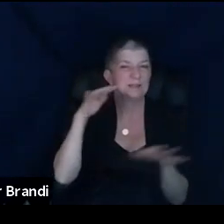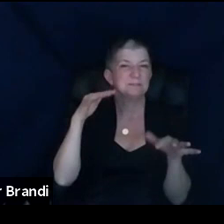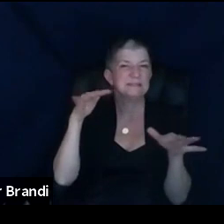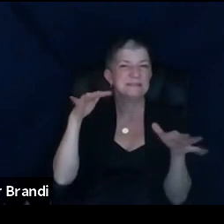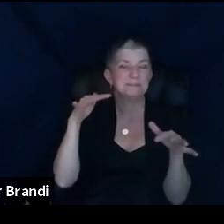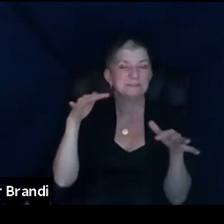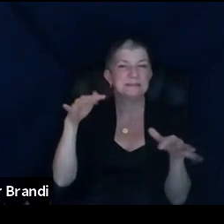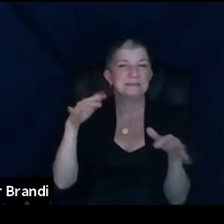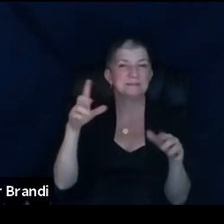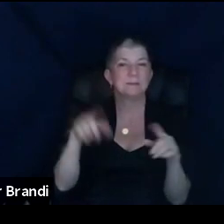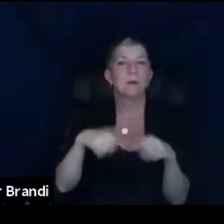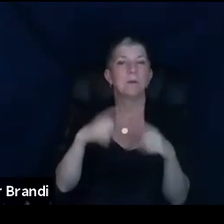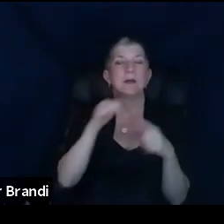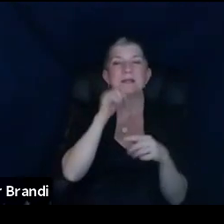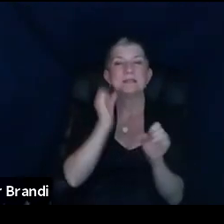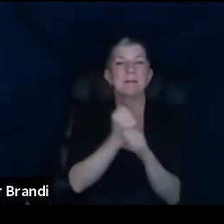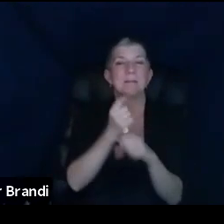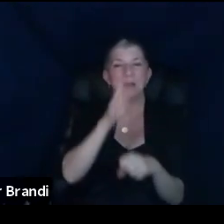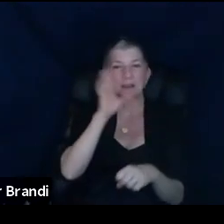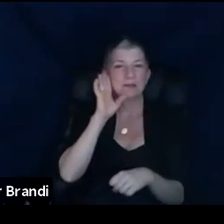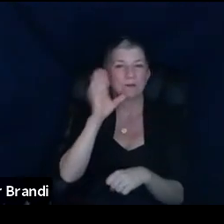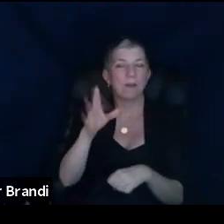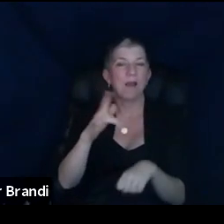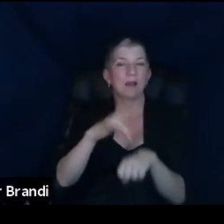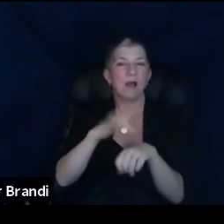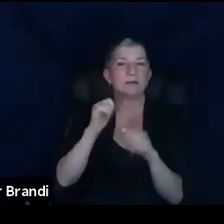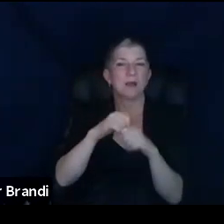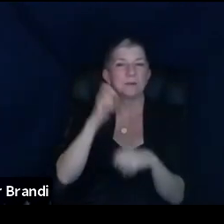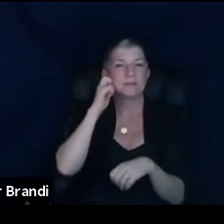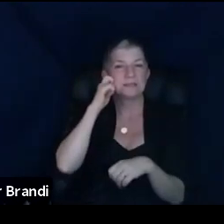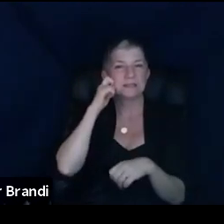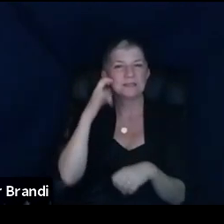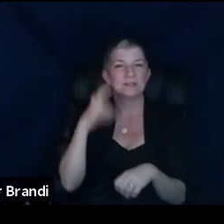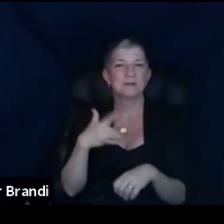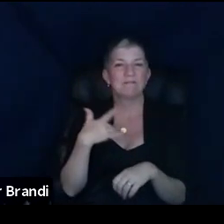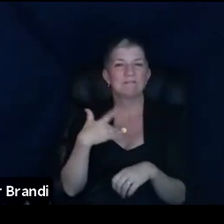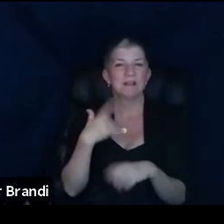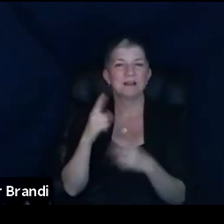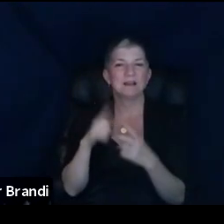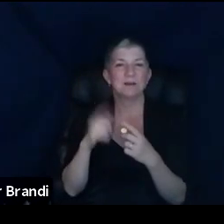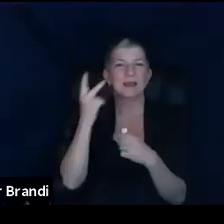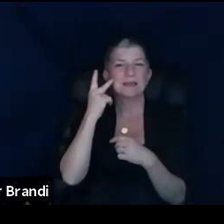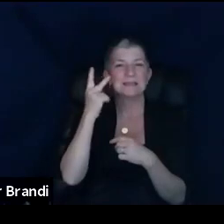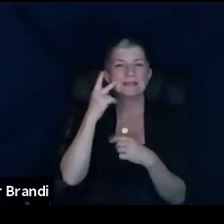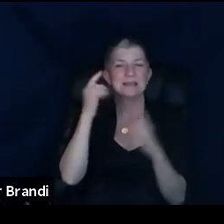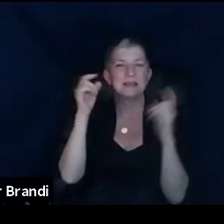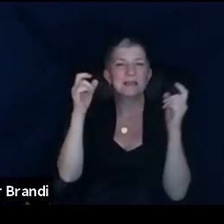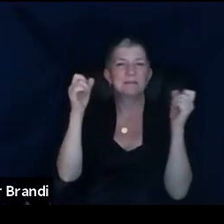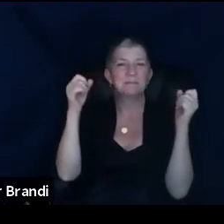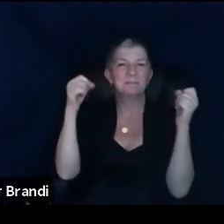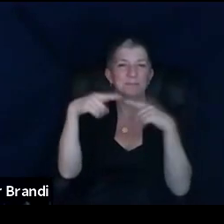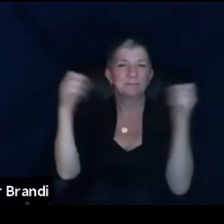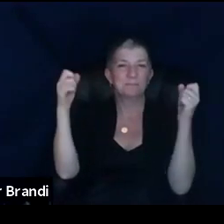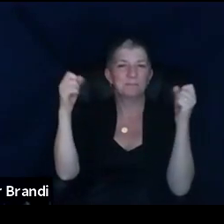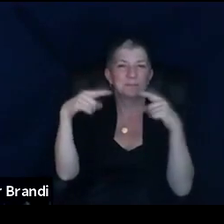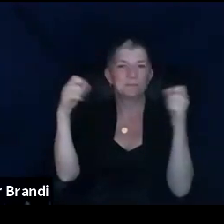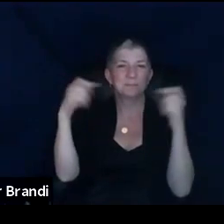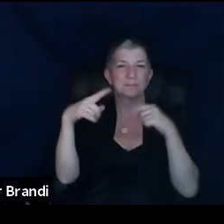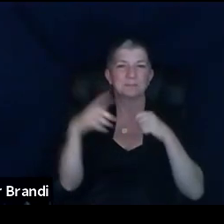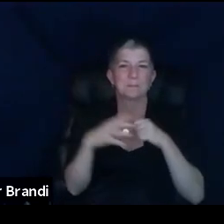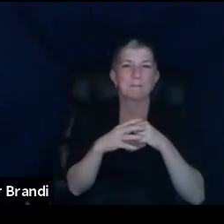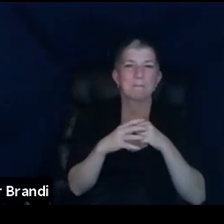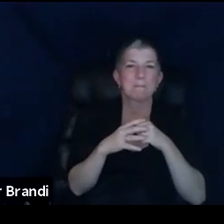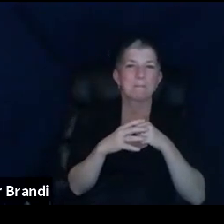not making direct contact with the skin, you can feel it and you can kind of see the electric shock coming through.